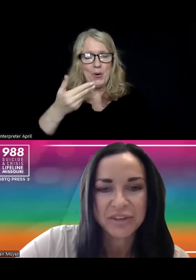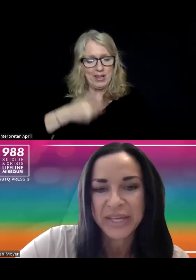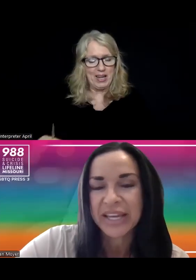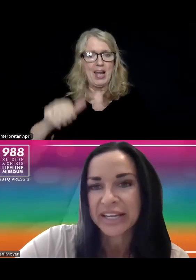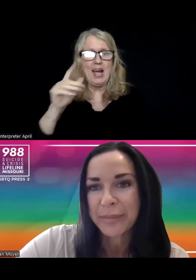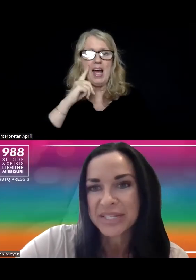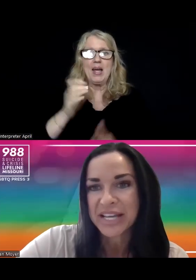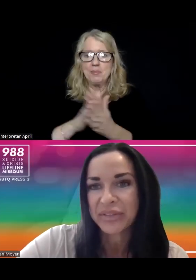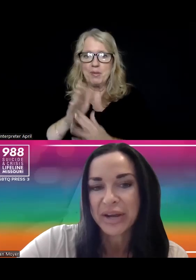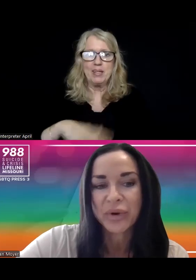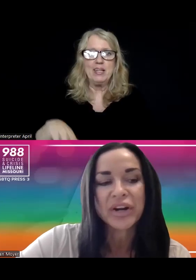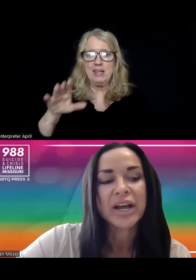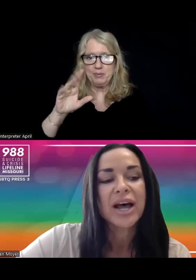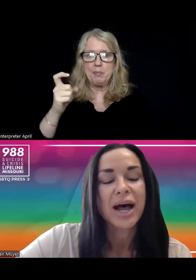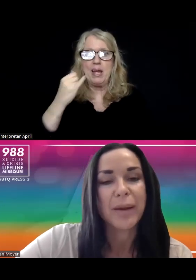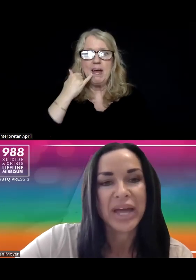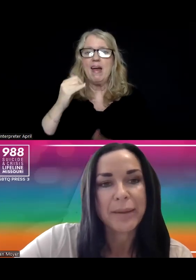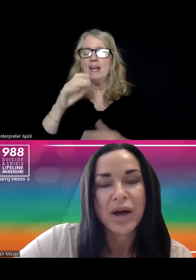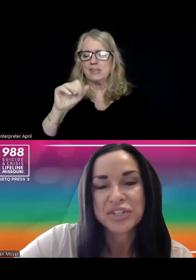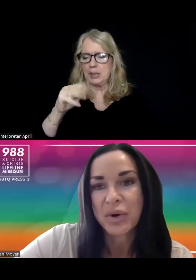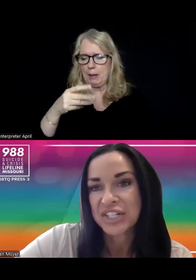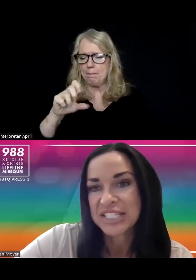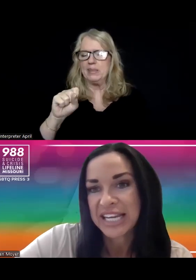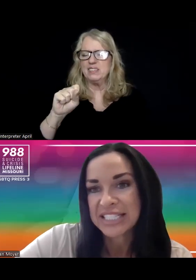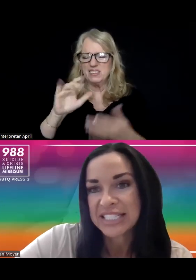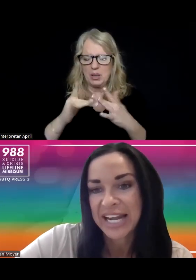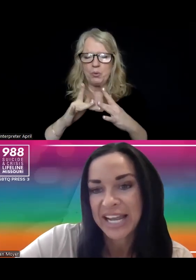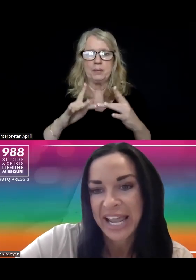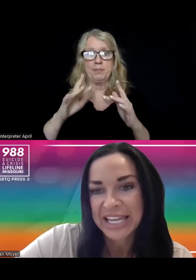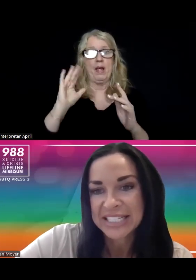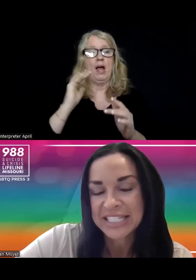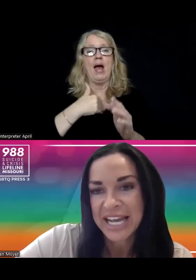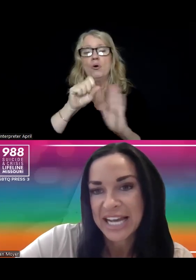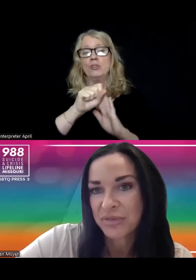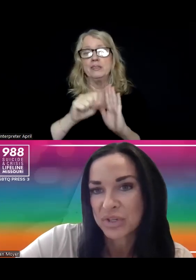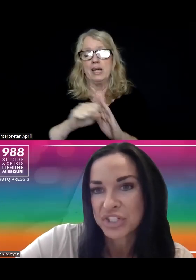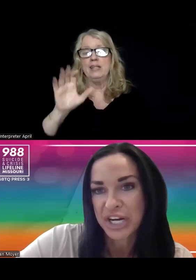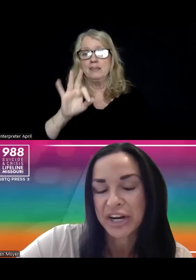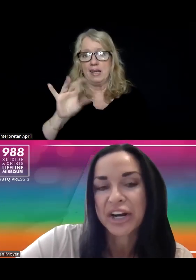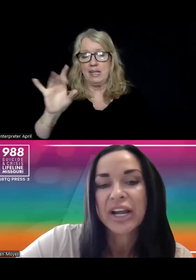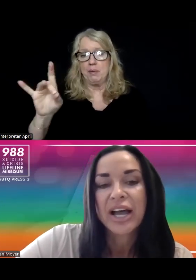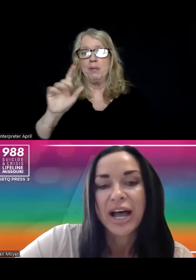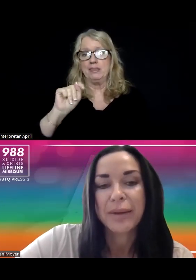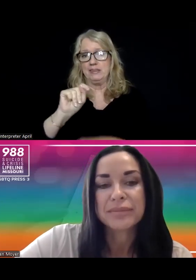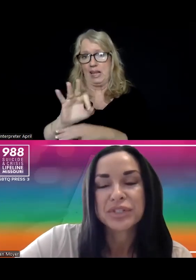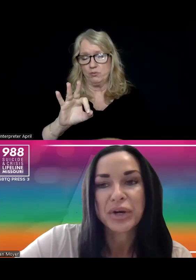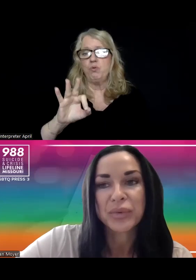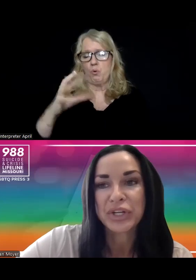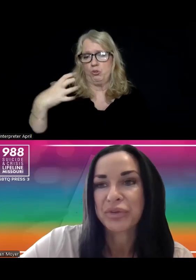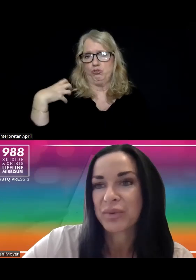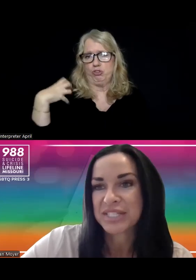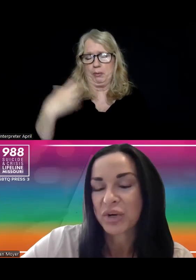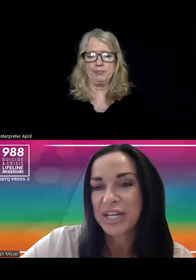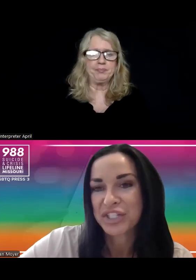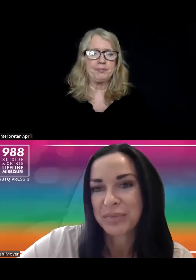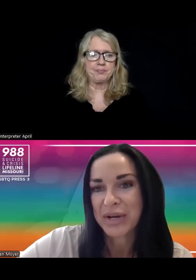Executive VP at Compass Health Network, and I'm also our state's 988 Task Force Chair. So,